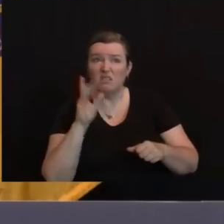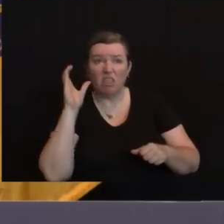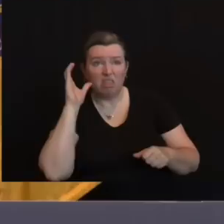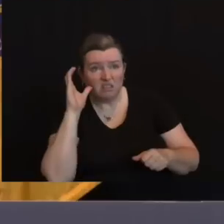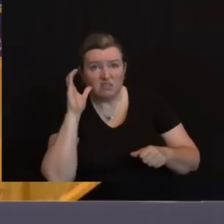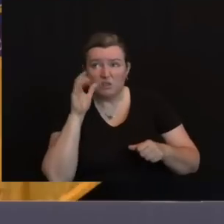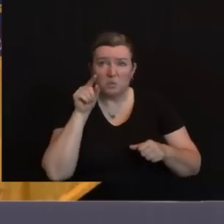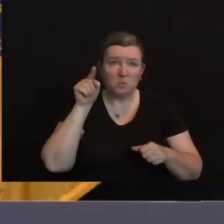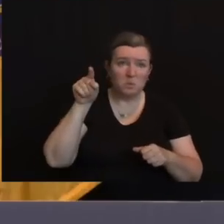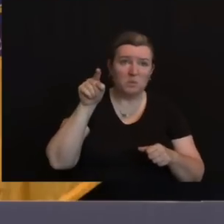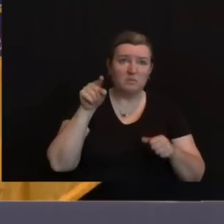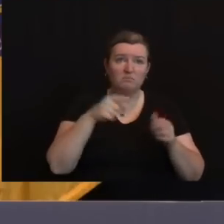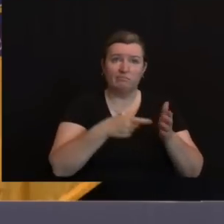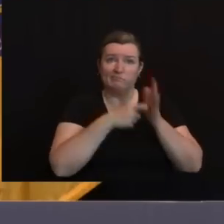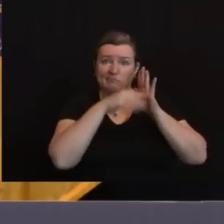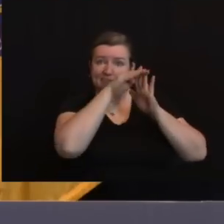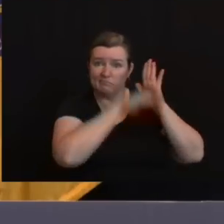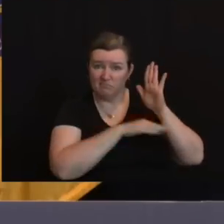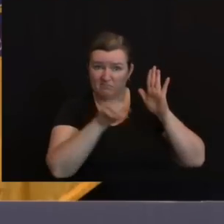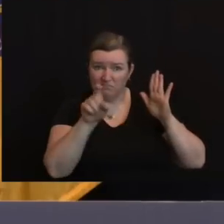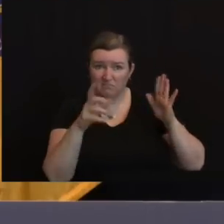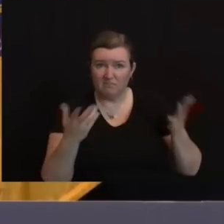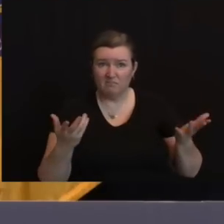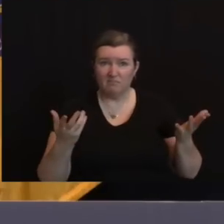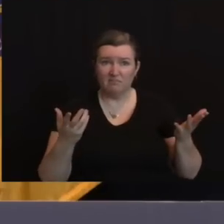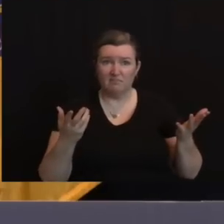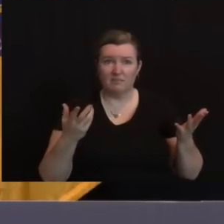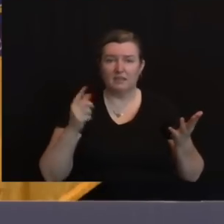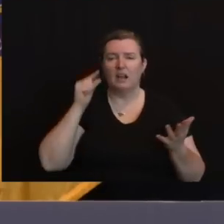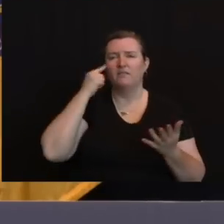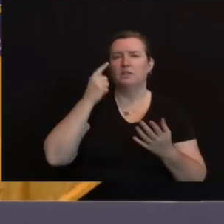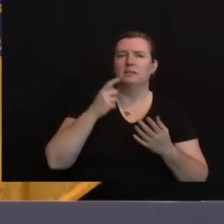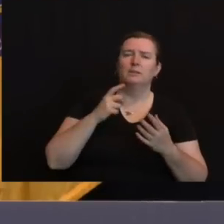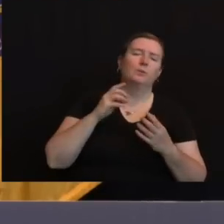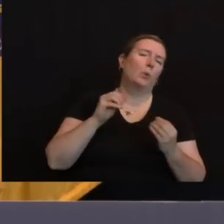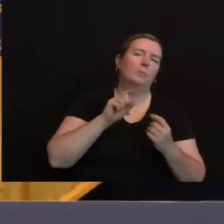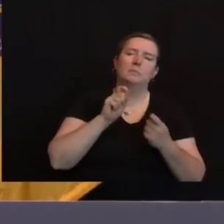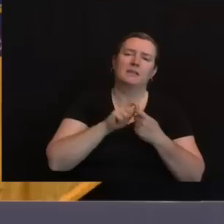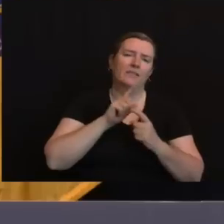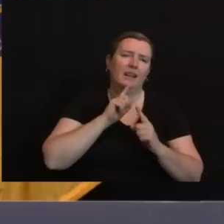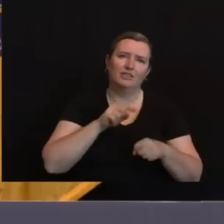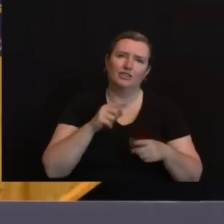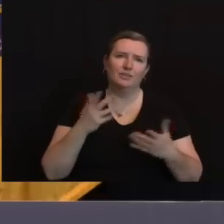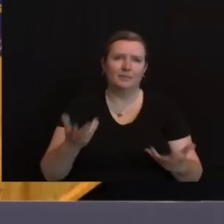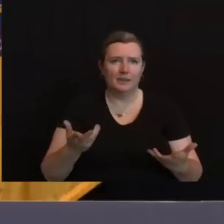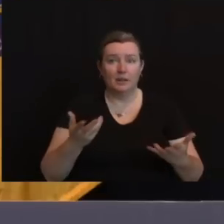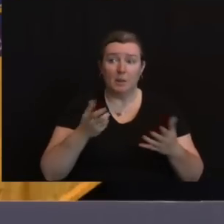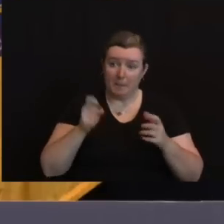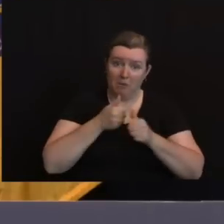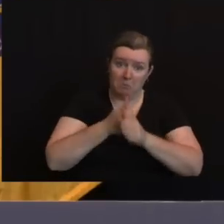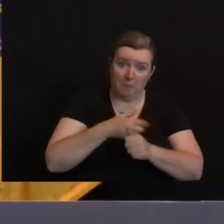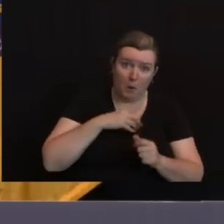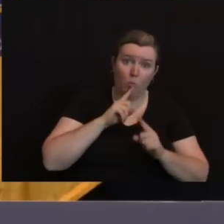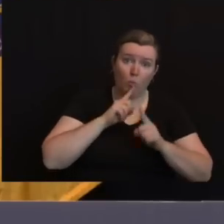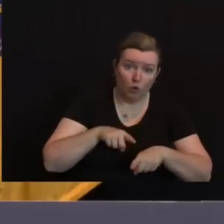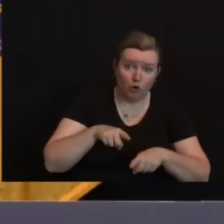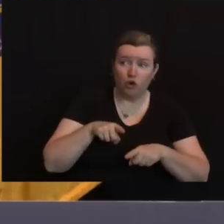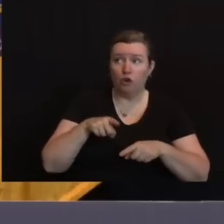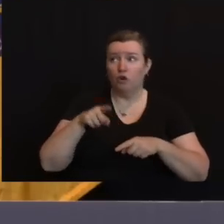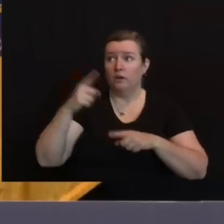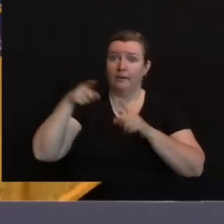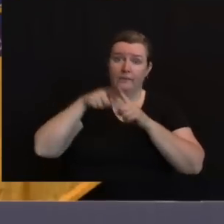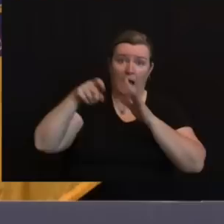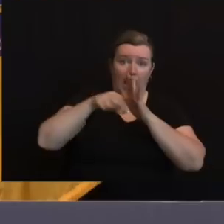Yeah, as I said, I'm not sure I've got a specific answer on how many people have complied. But as I mentioned yesterday, the evidence we